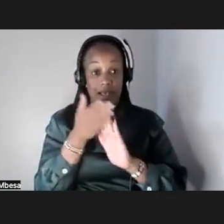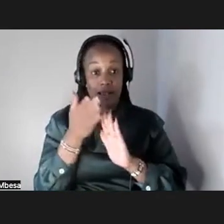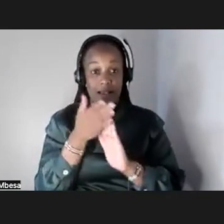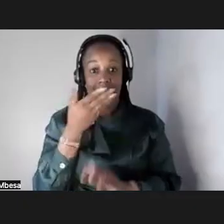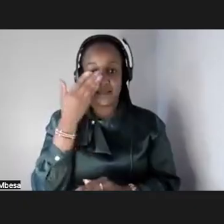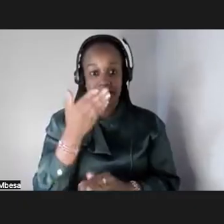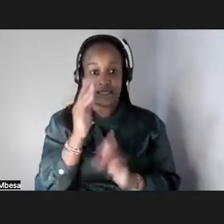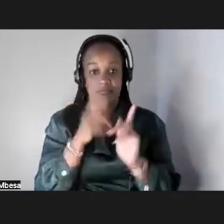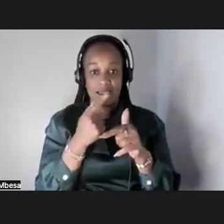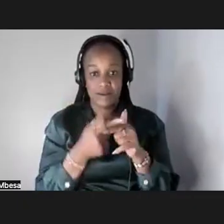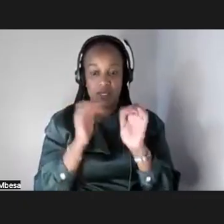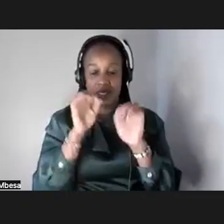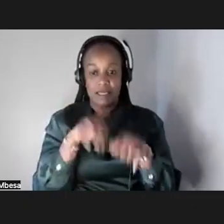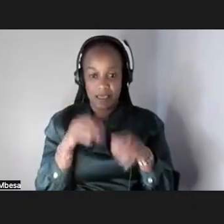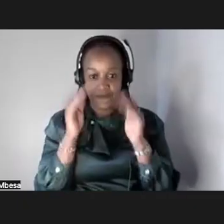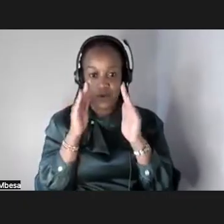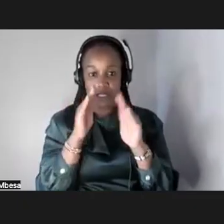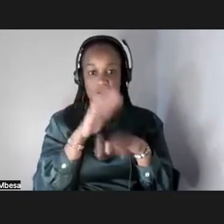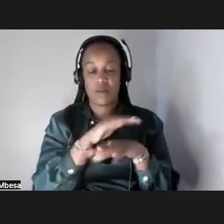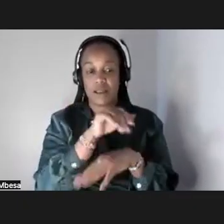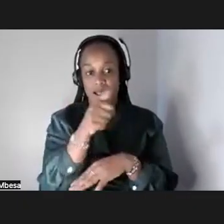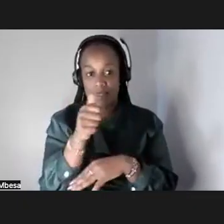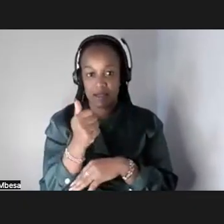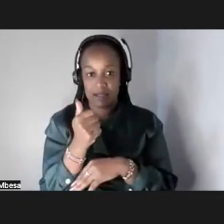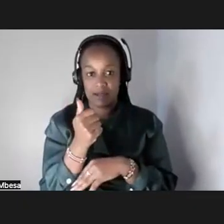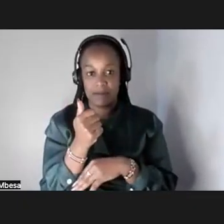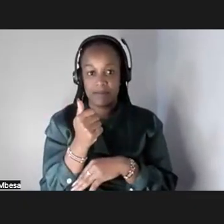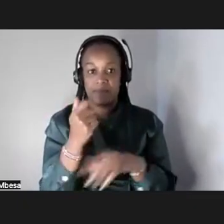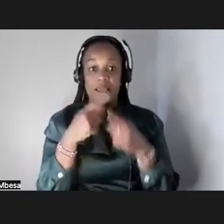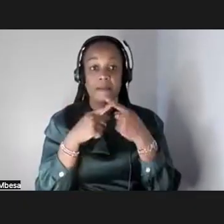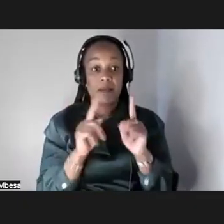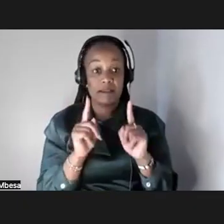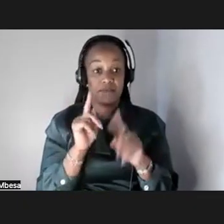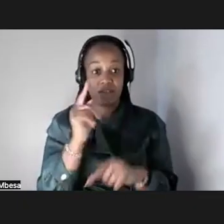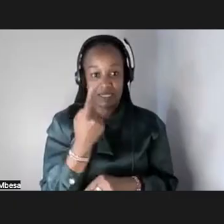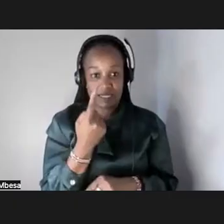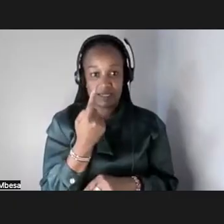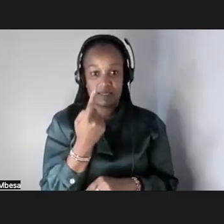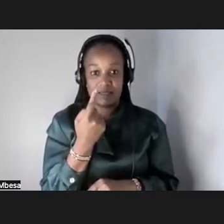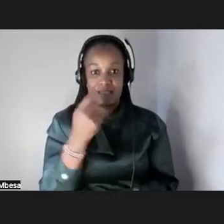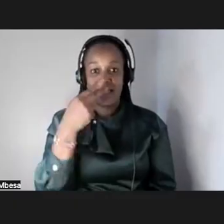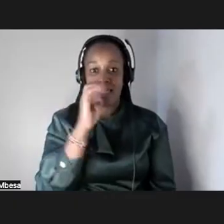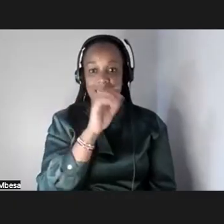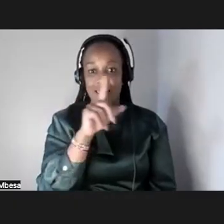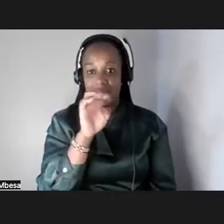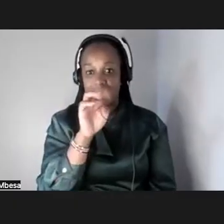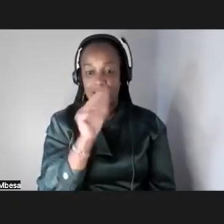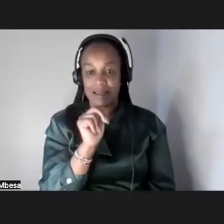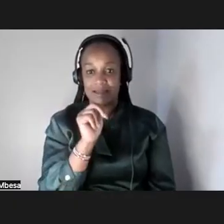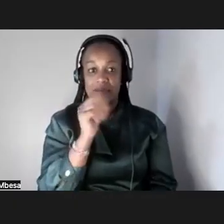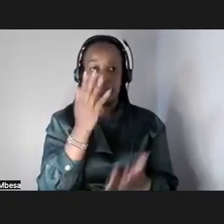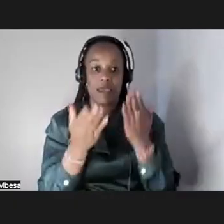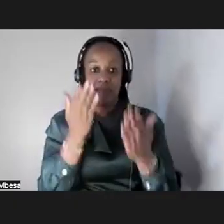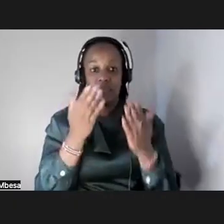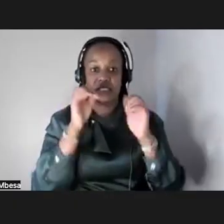the rest of the group. But first, I'll maybe go back to Helen first to kind of talk about the scalability,